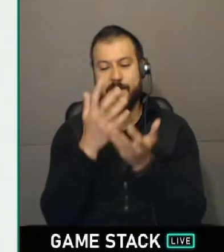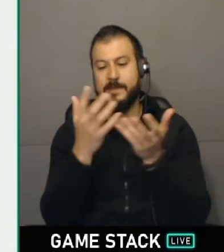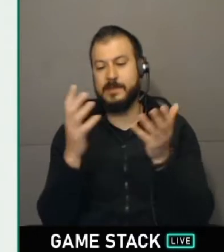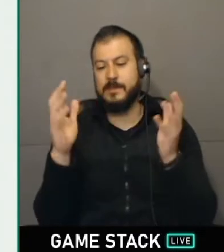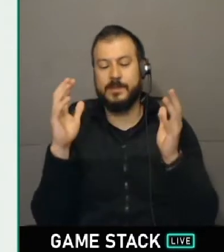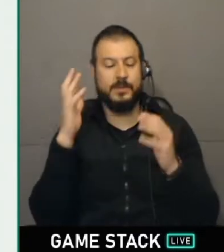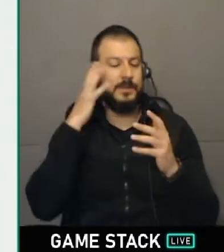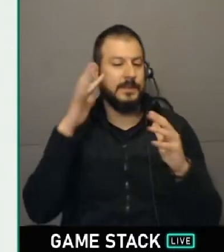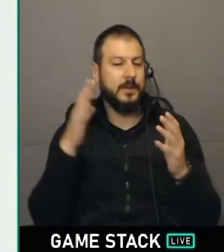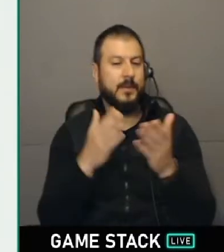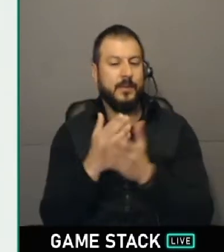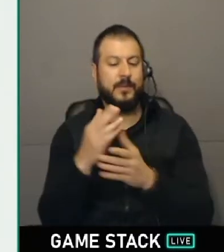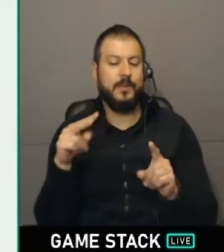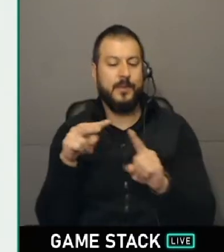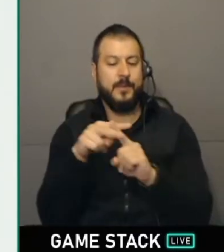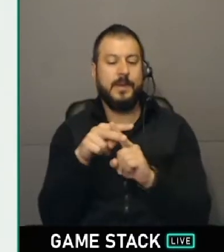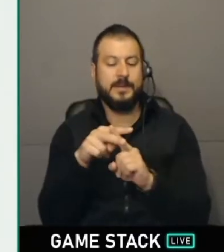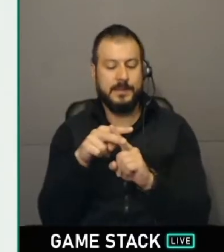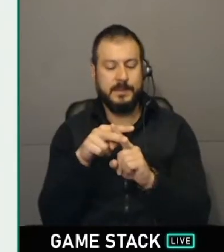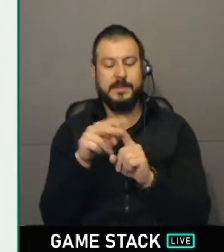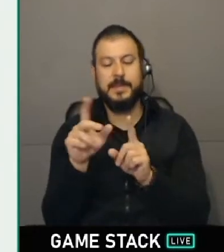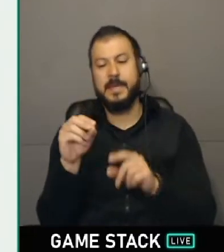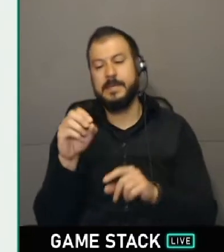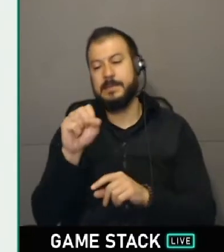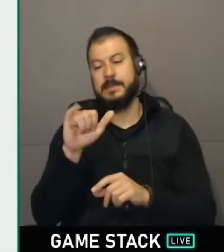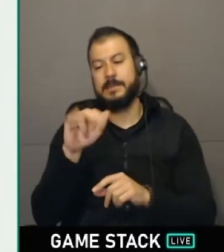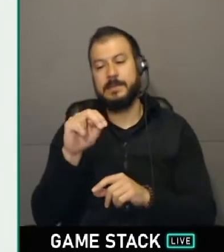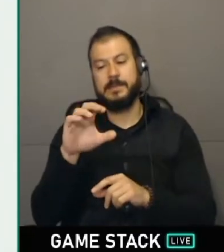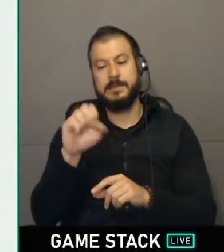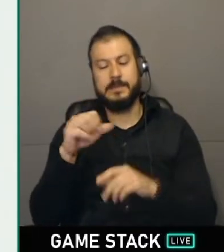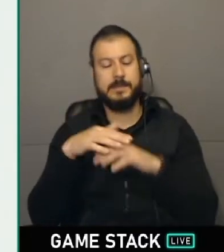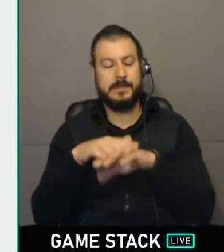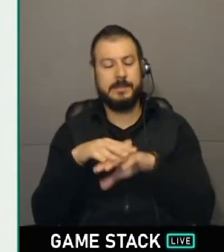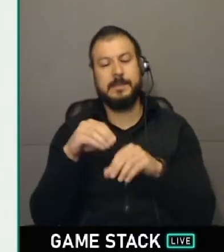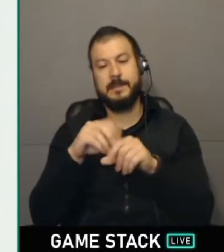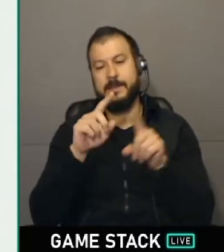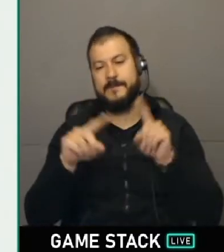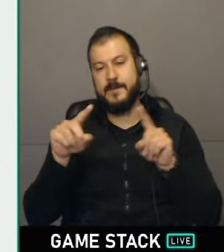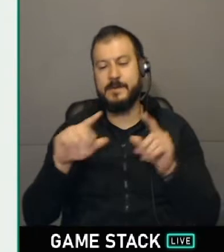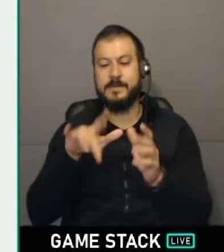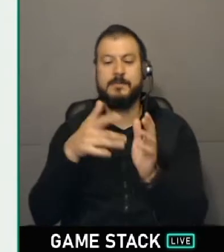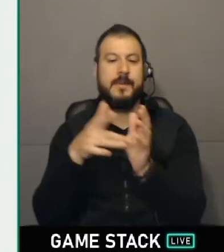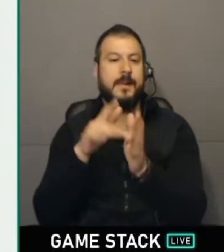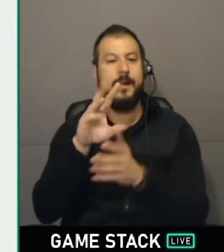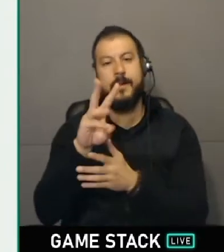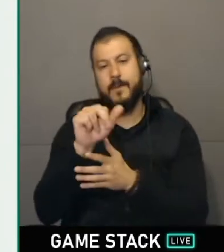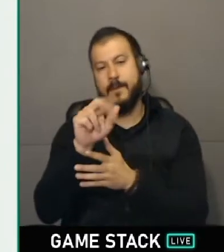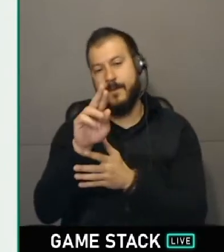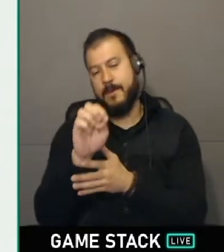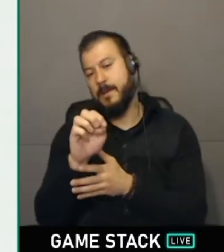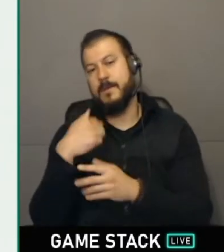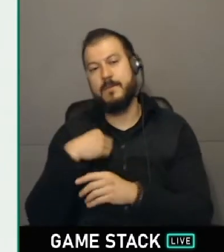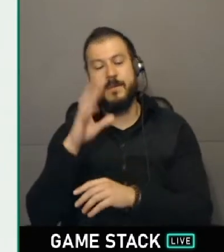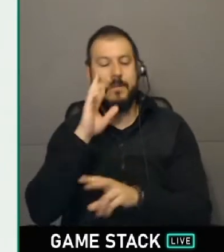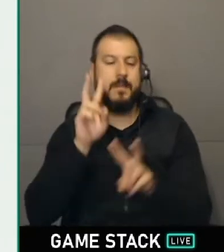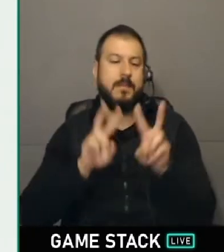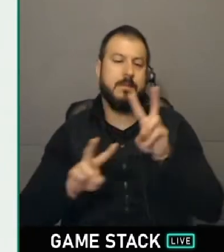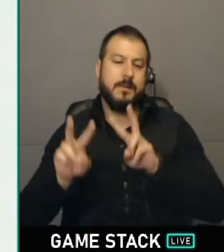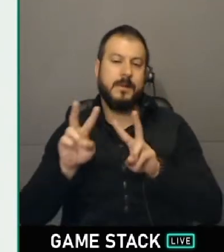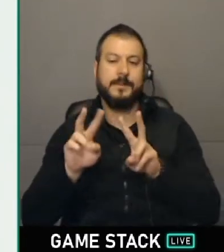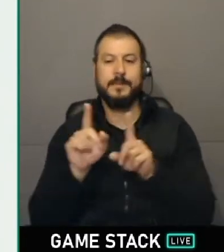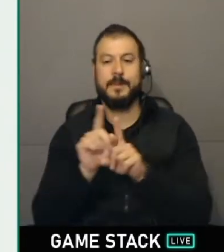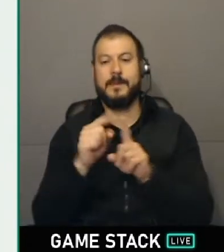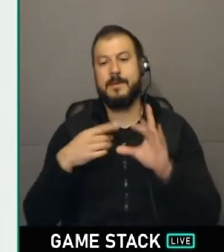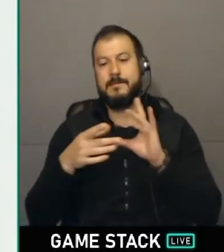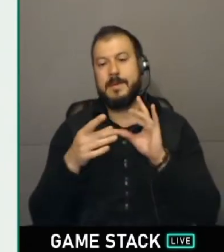through plugins and syncs in the various middlewares. We're going to look at, as I mentioned,